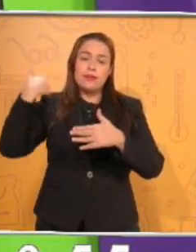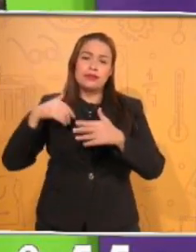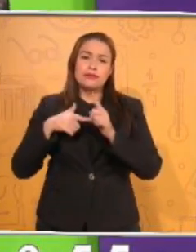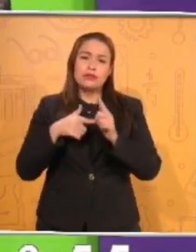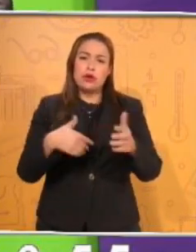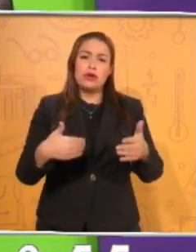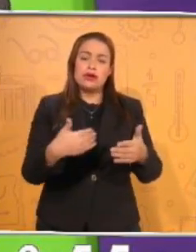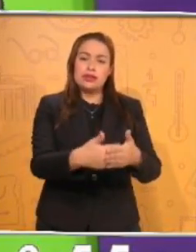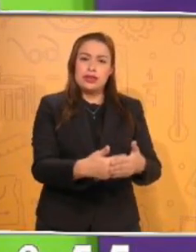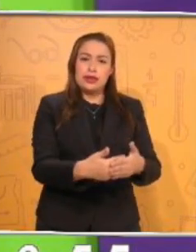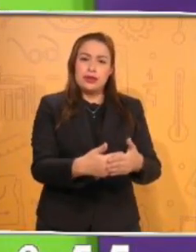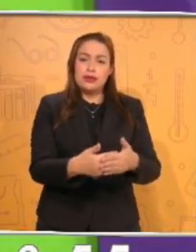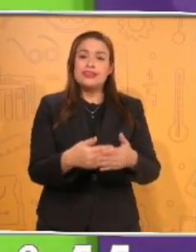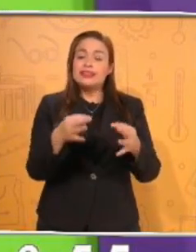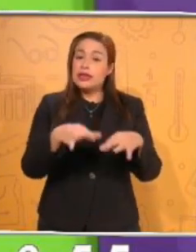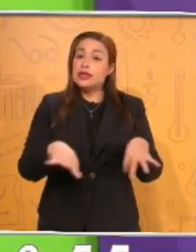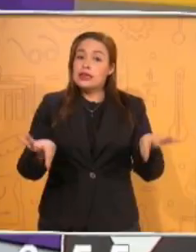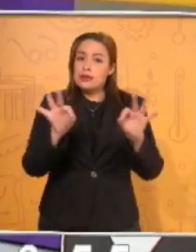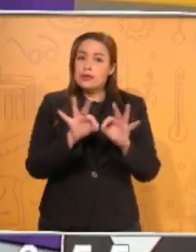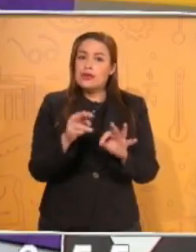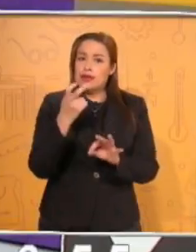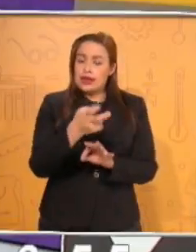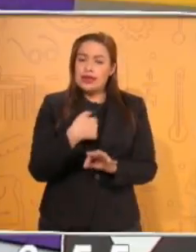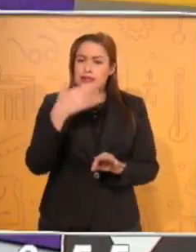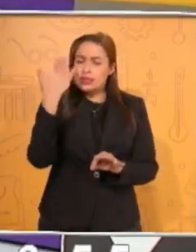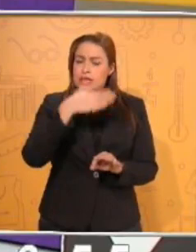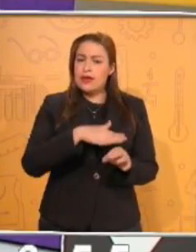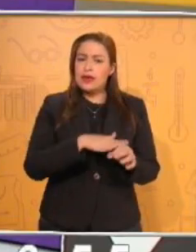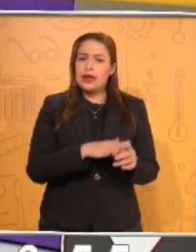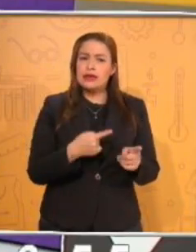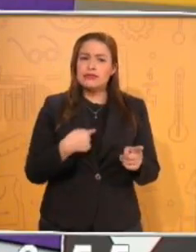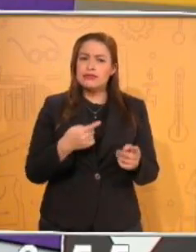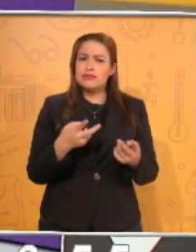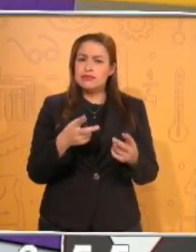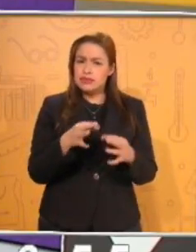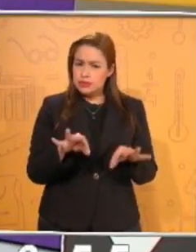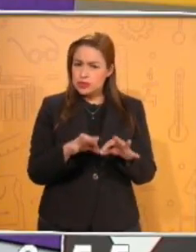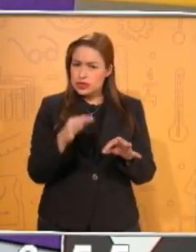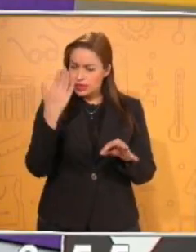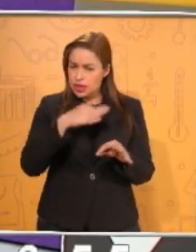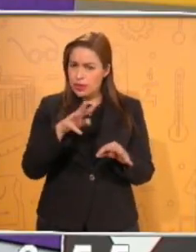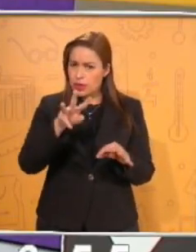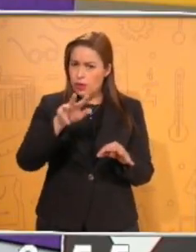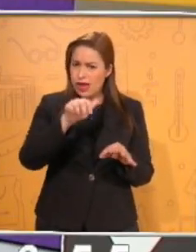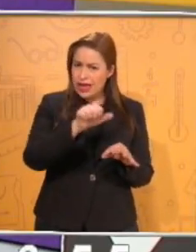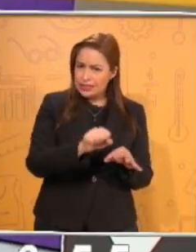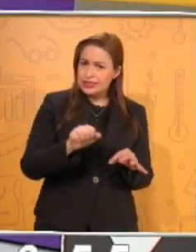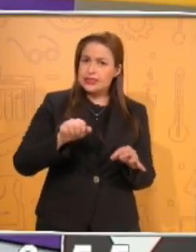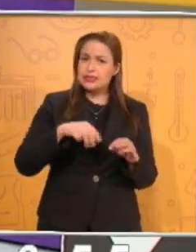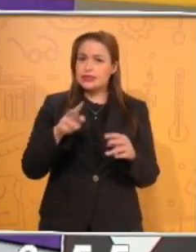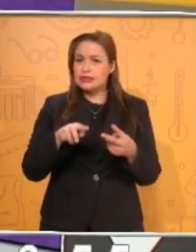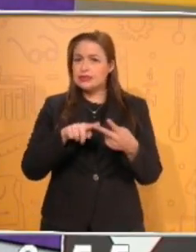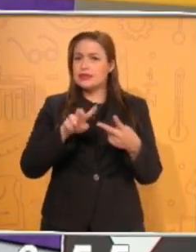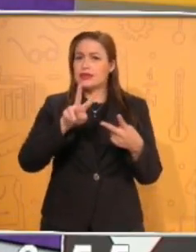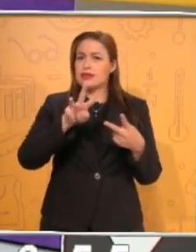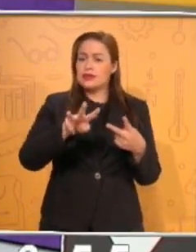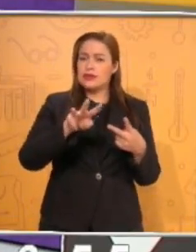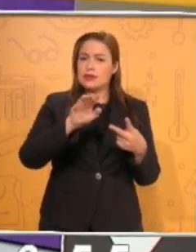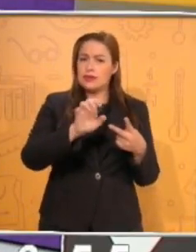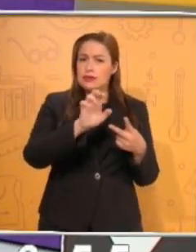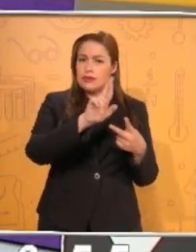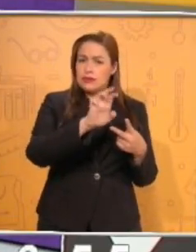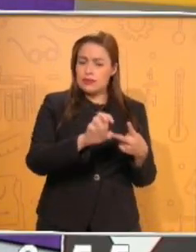is important to recognize the use of was, the use of were, but you have